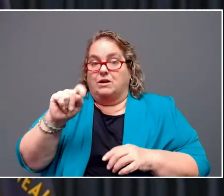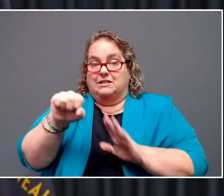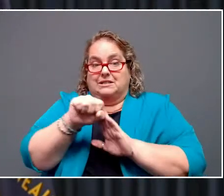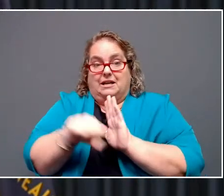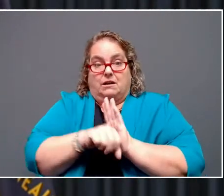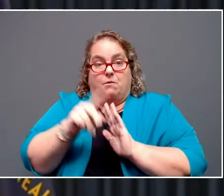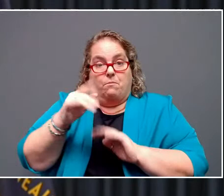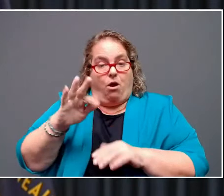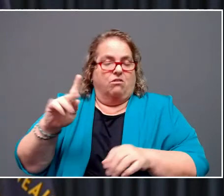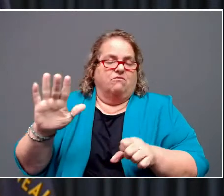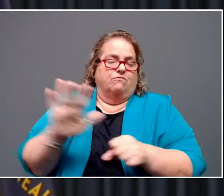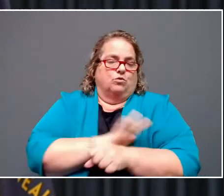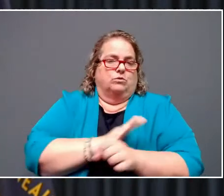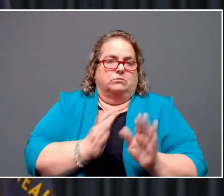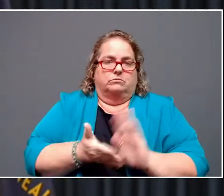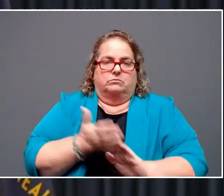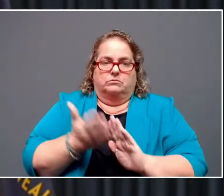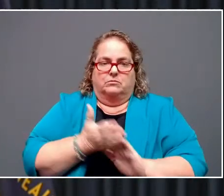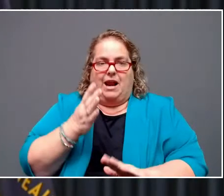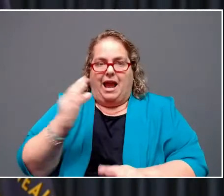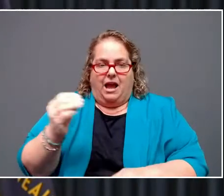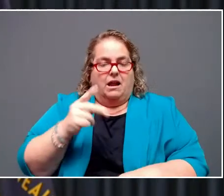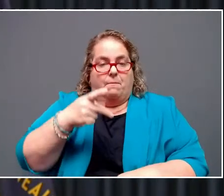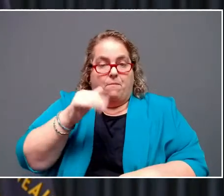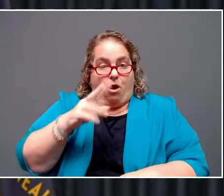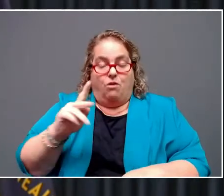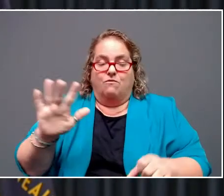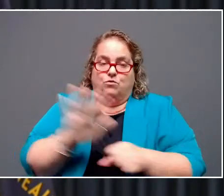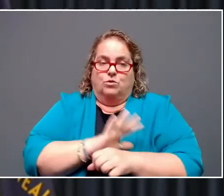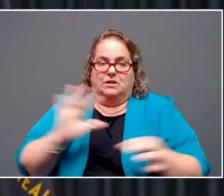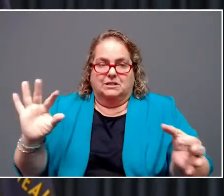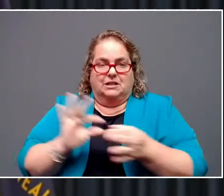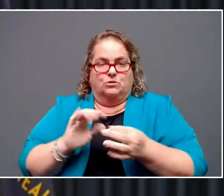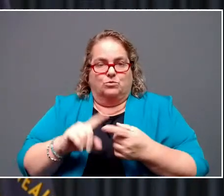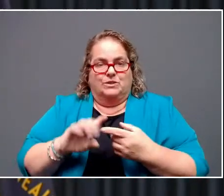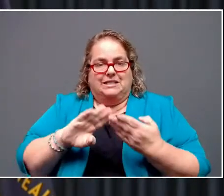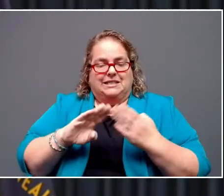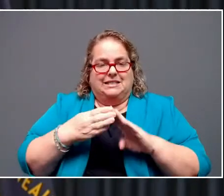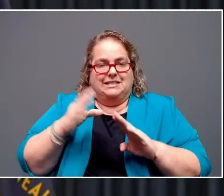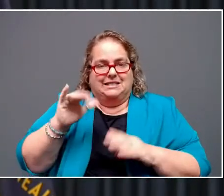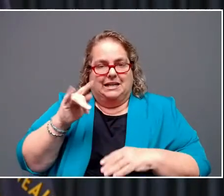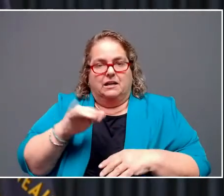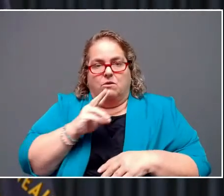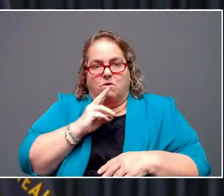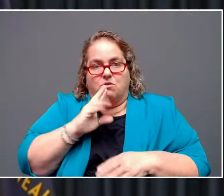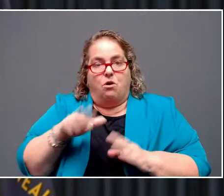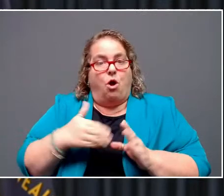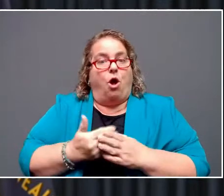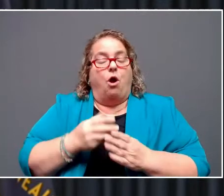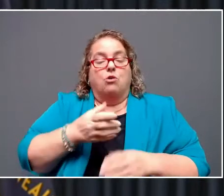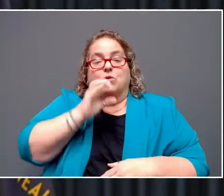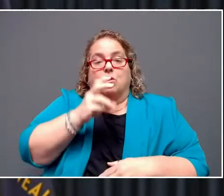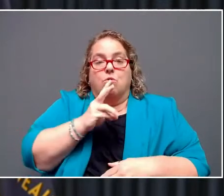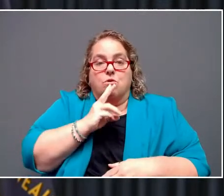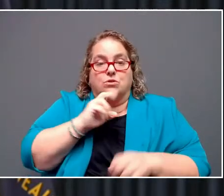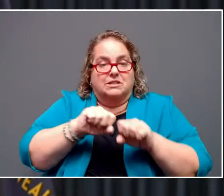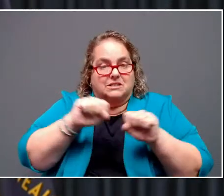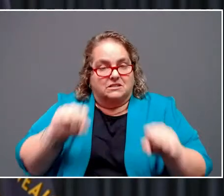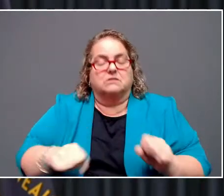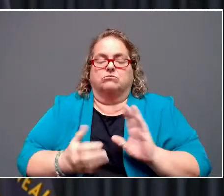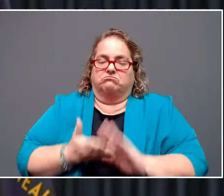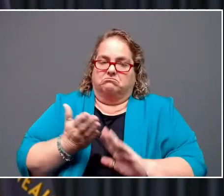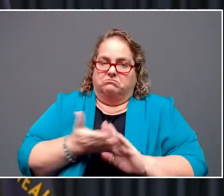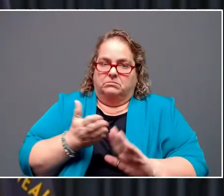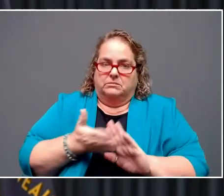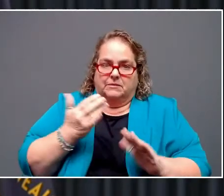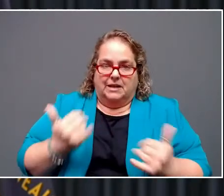completely reconnected to city water. All drinking water systems are now operational. So as we sit here today,